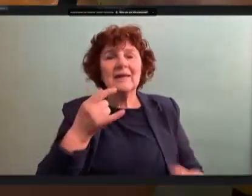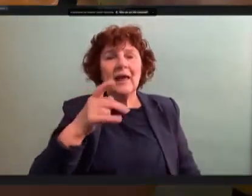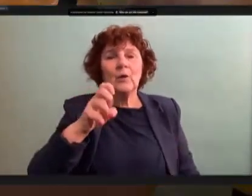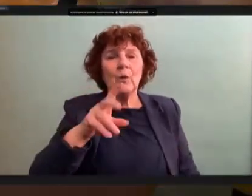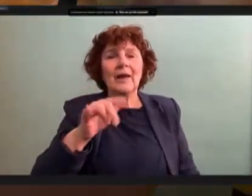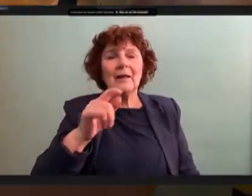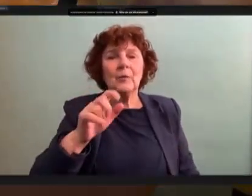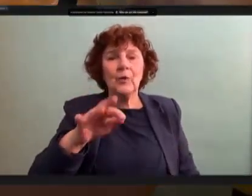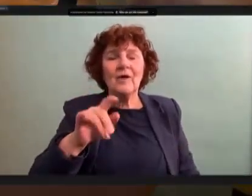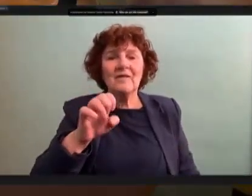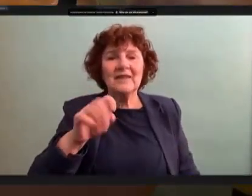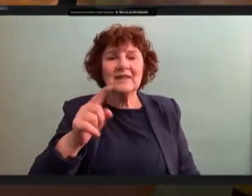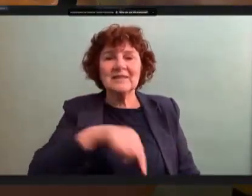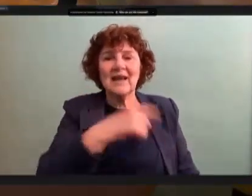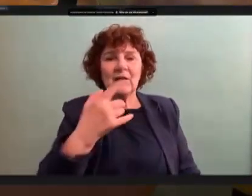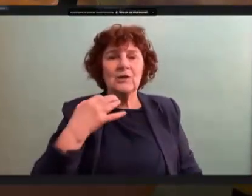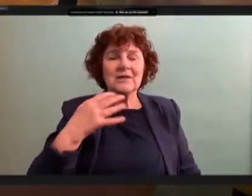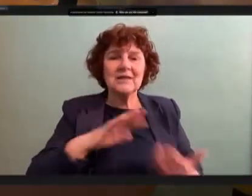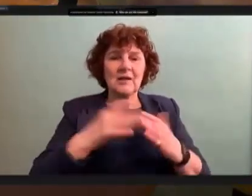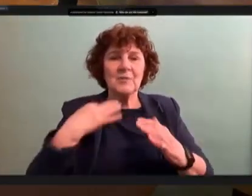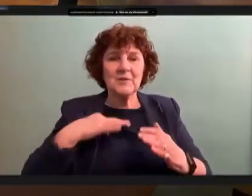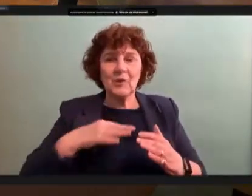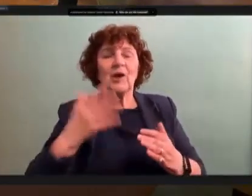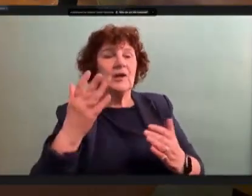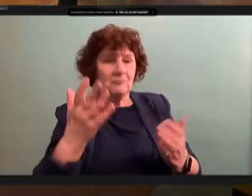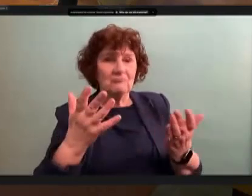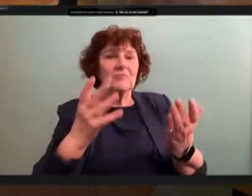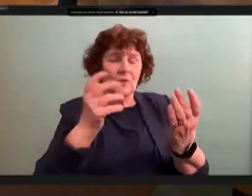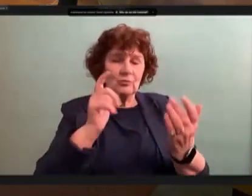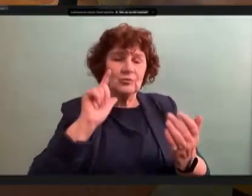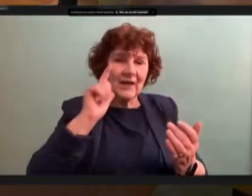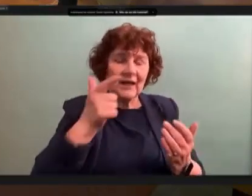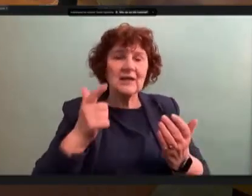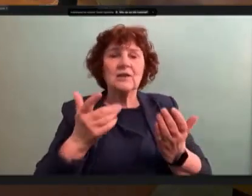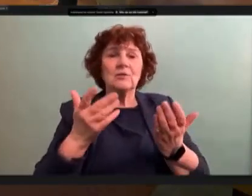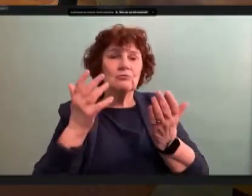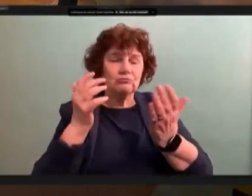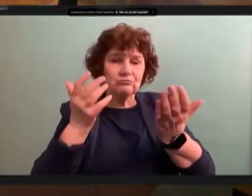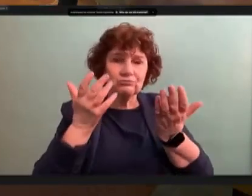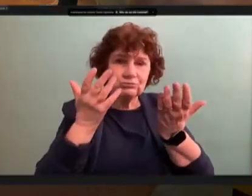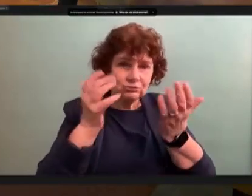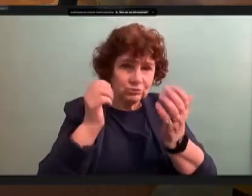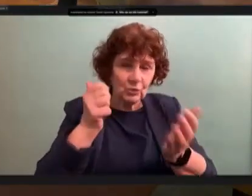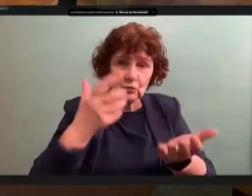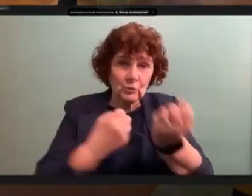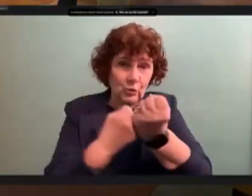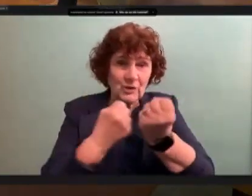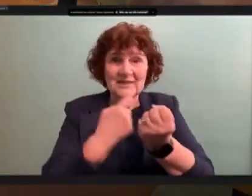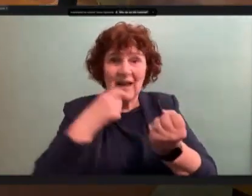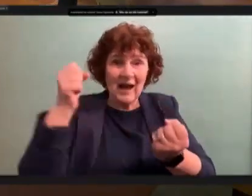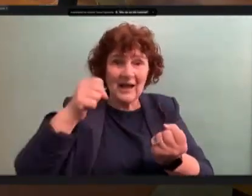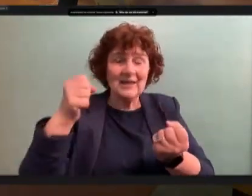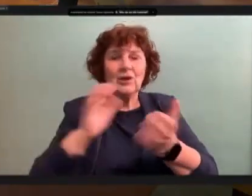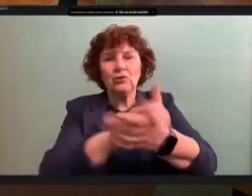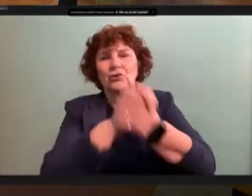motion? Need a Second. All those in favor signify by saying aye. Aye. Those who say congratulations.